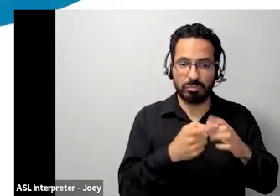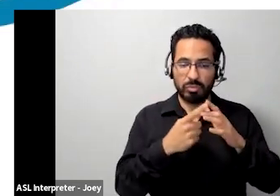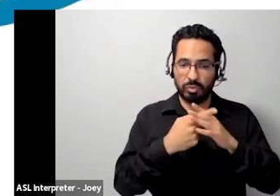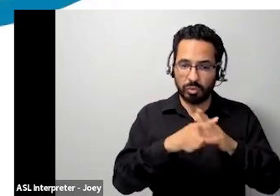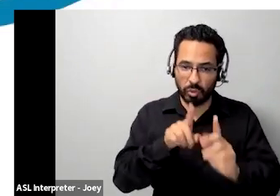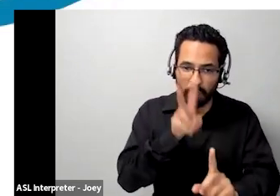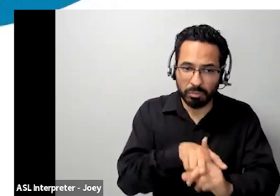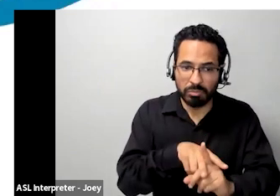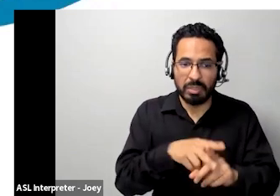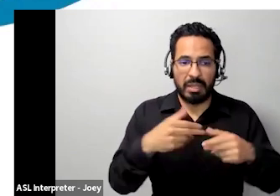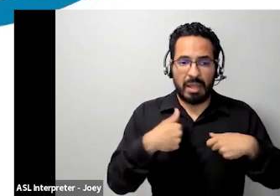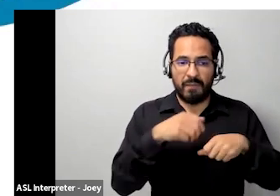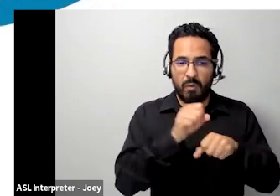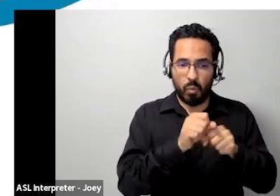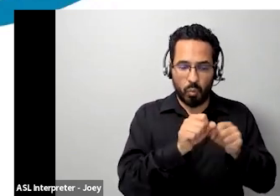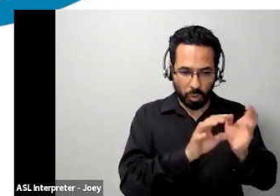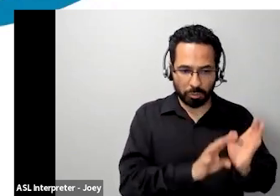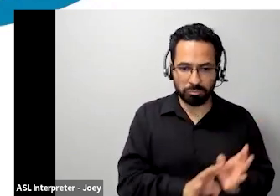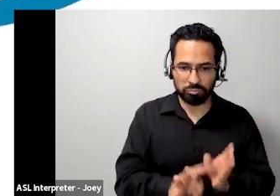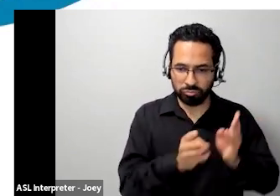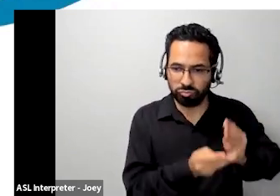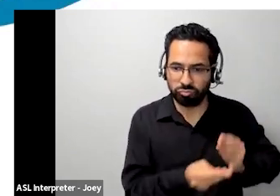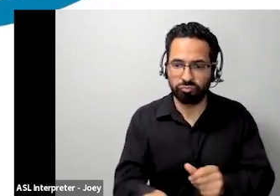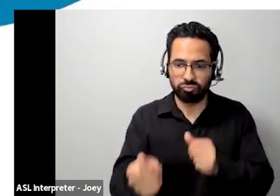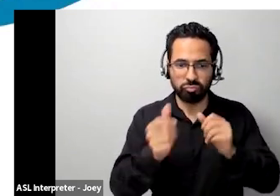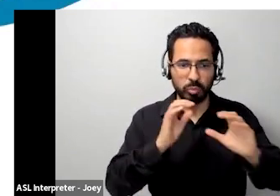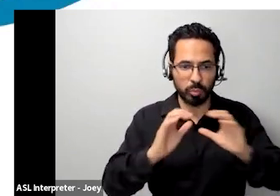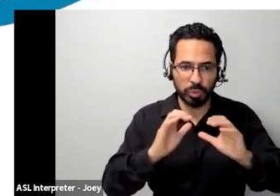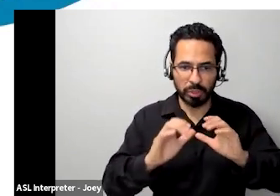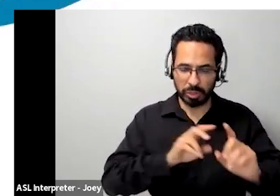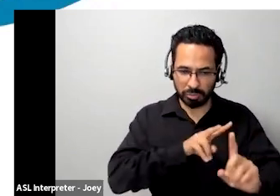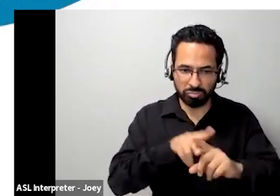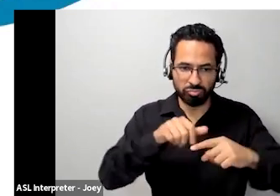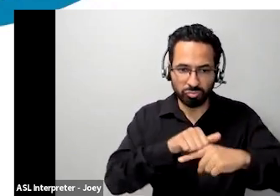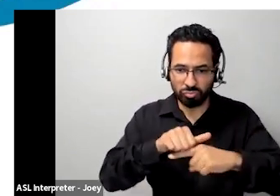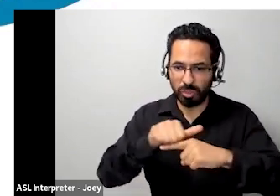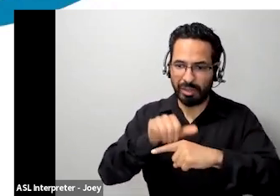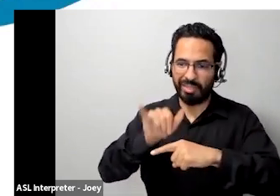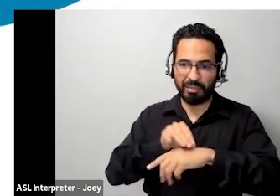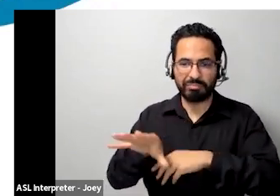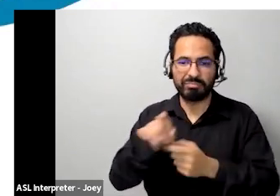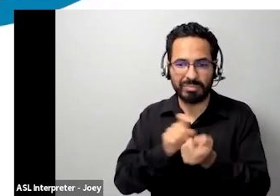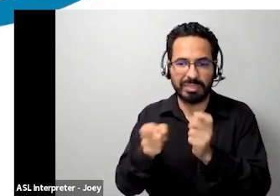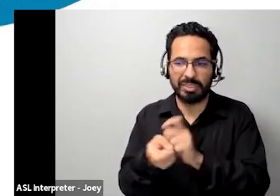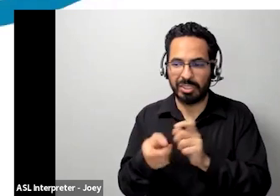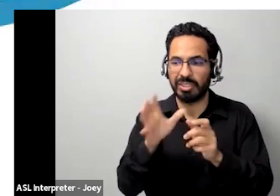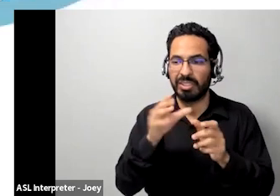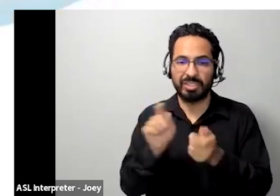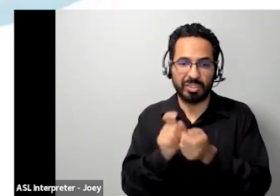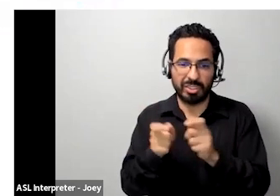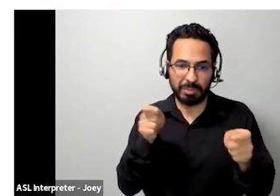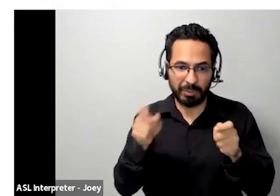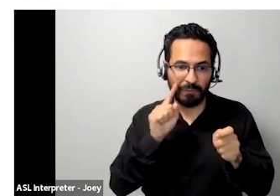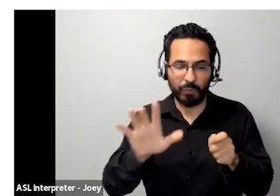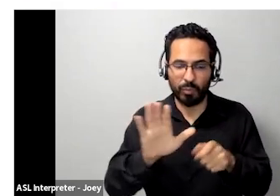have work streams of communication, training, all of which this drives the change and change management across your